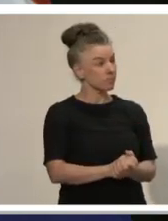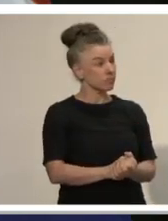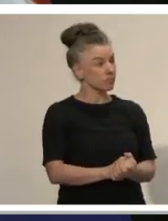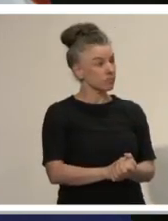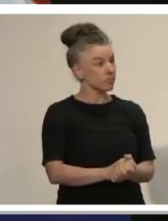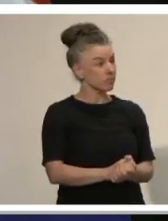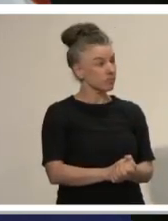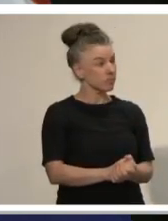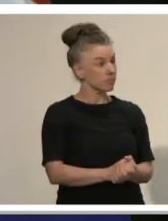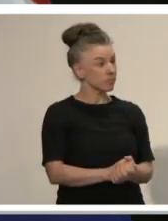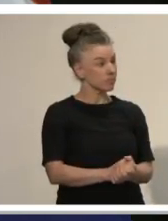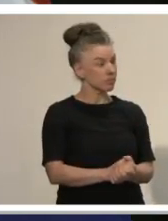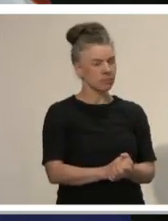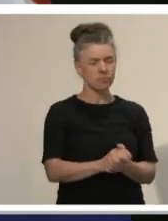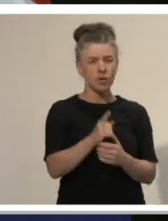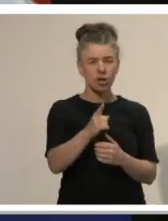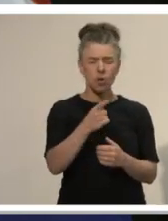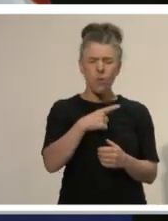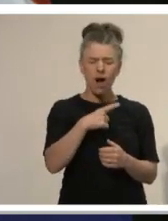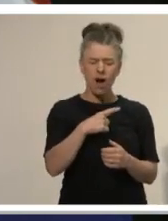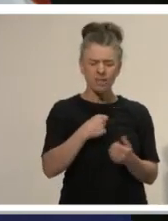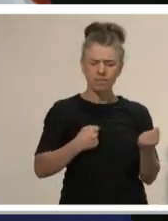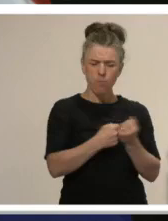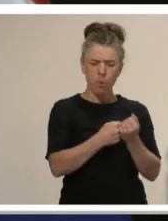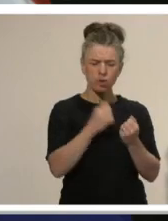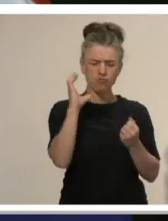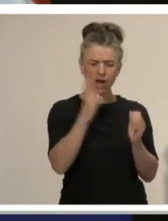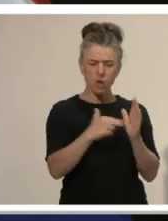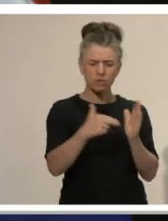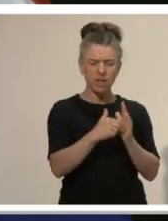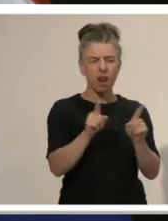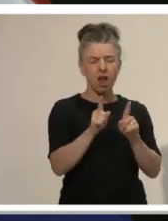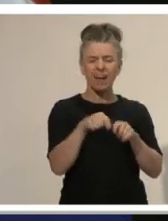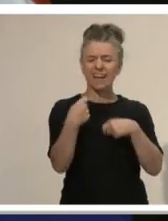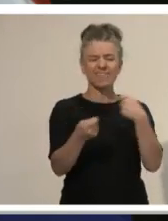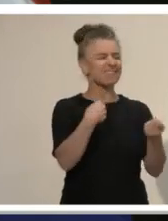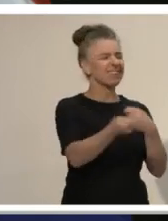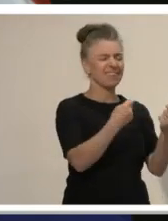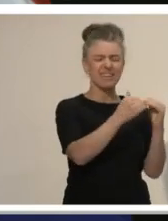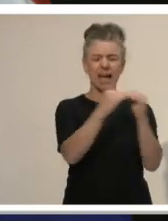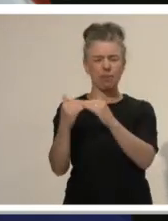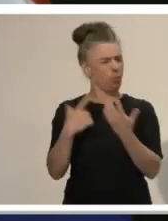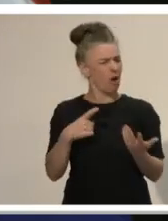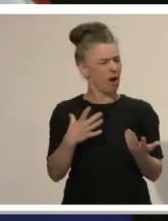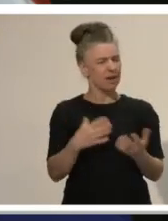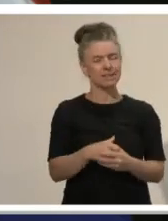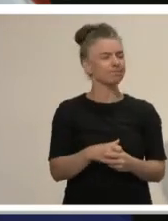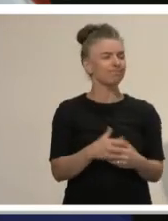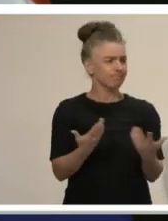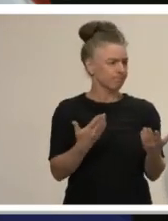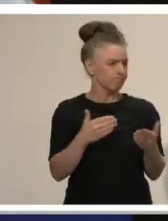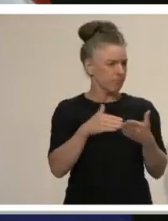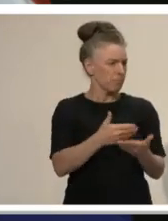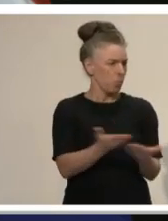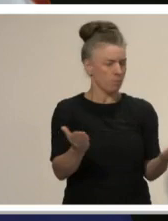Oprah principle? You get a prize, you get a prize, you get a prize? Why No. does it New Zealand money? No, it's not. Prime Minister, there was a suggestion as to provide perhaps some more